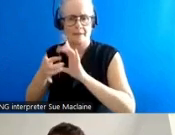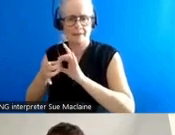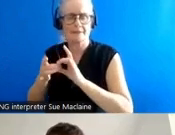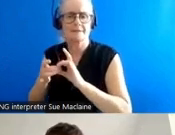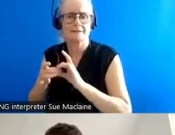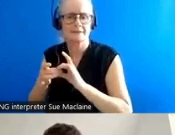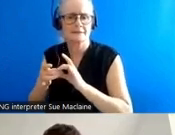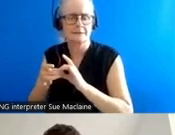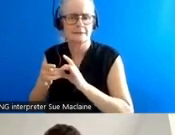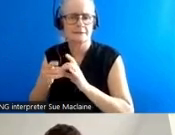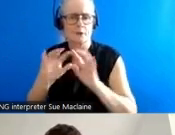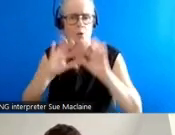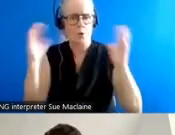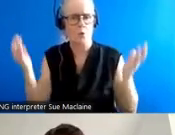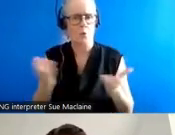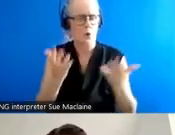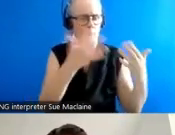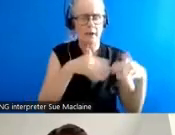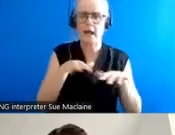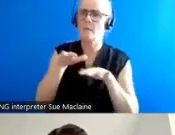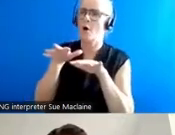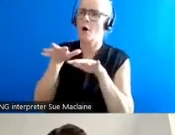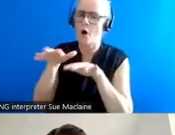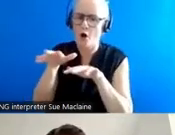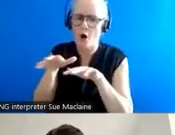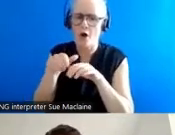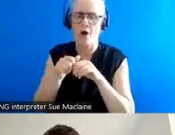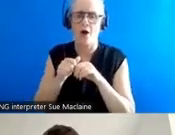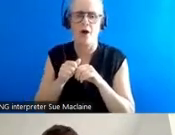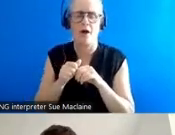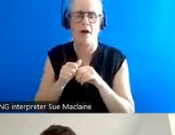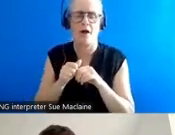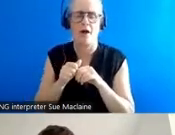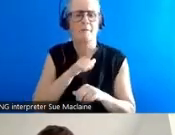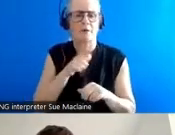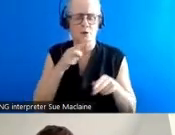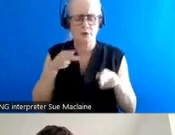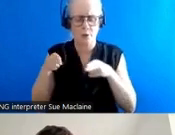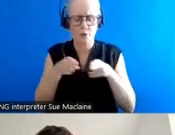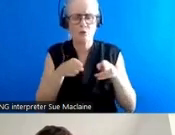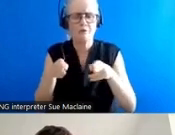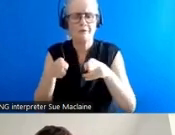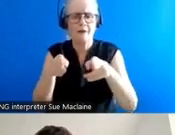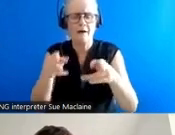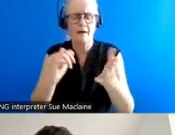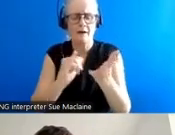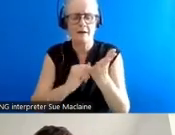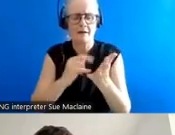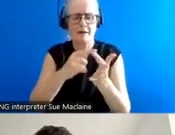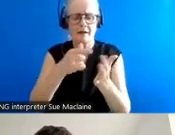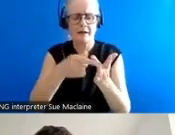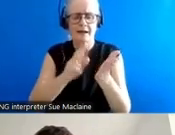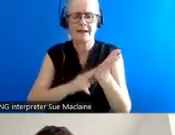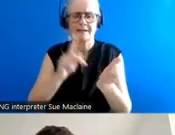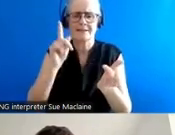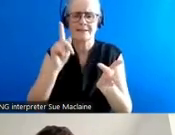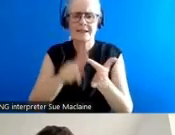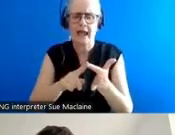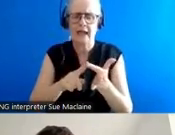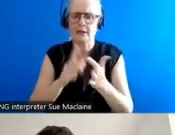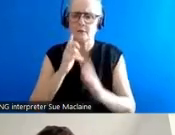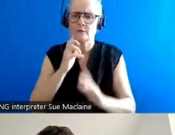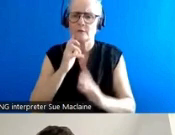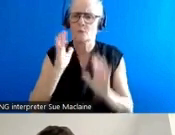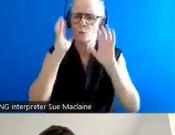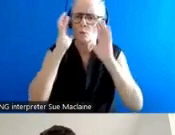was a prominent figure, and in swimming in the Seine, she wanted to demonstrate that the river was safe to hold the triathlon and